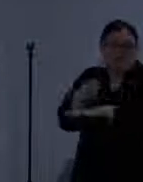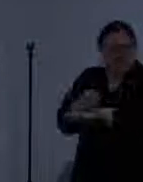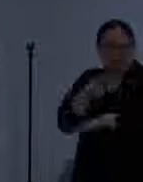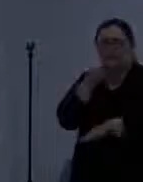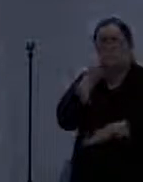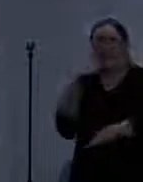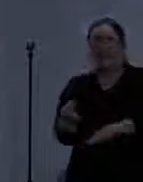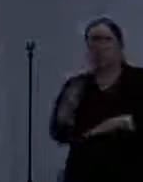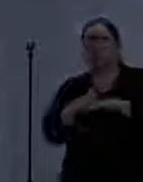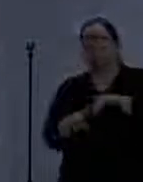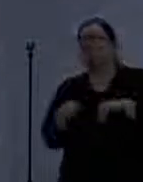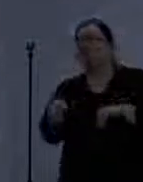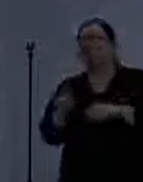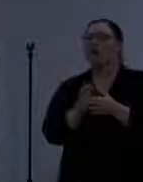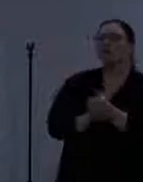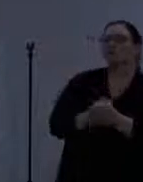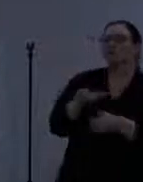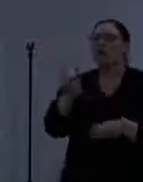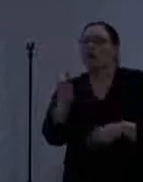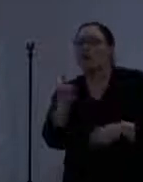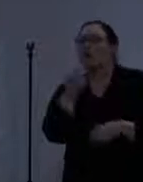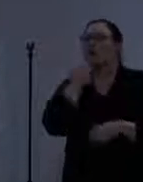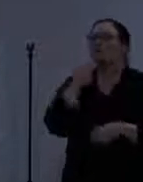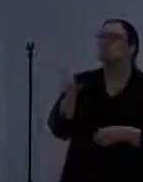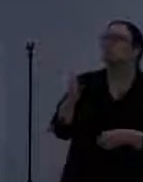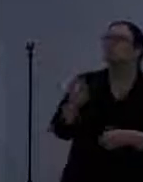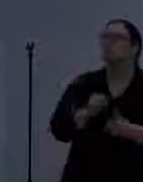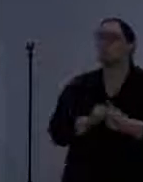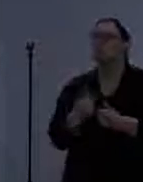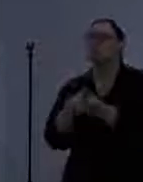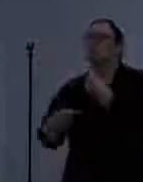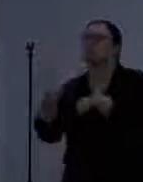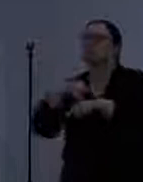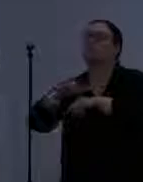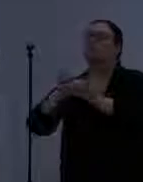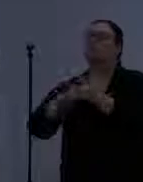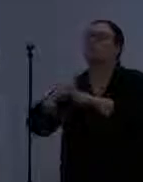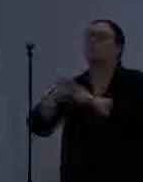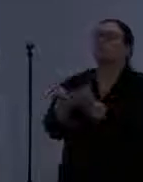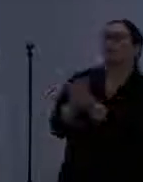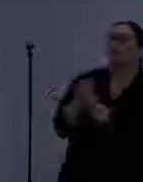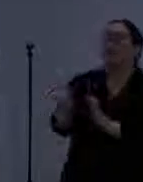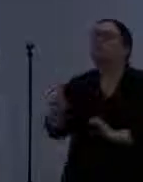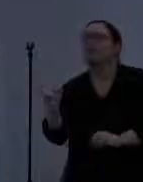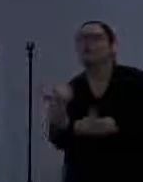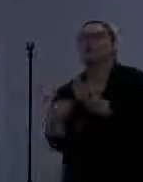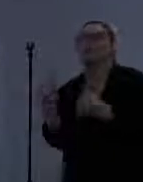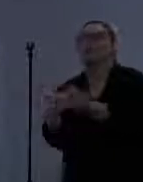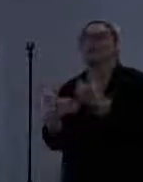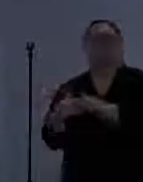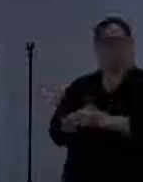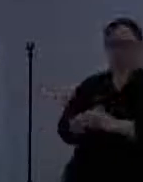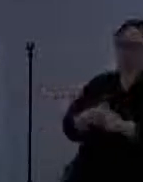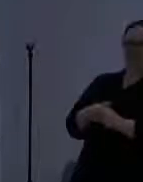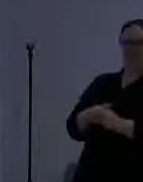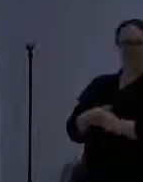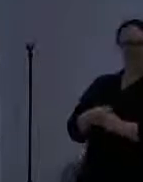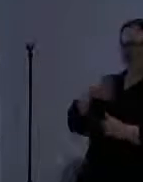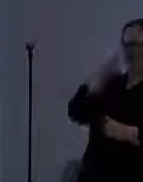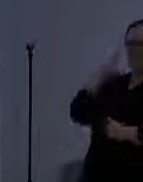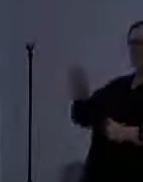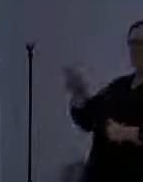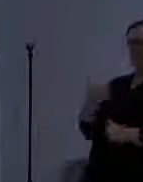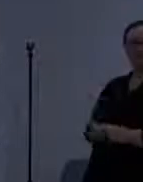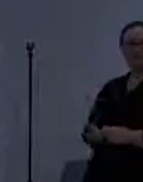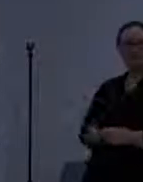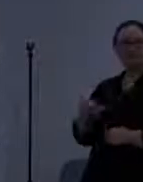sexual preferences in detail, or tells a person about their own, or makes sexually suggestive comments about a person without their